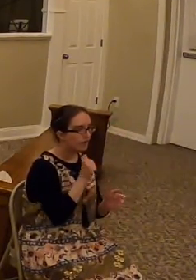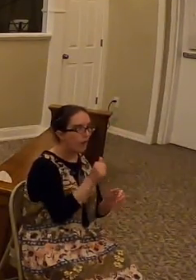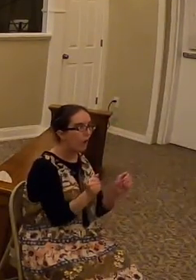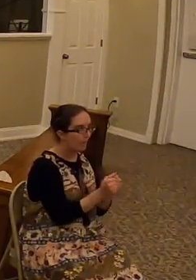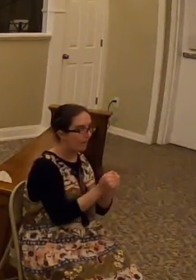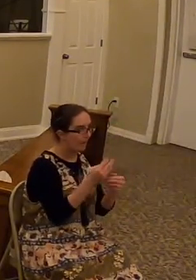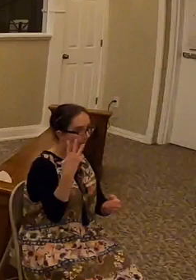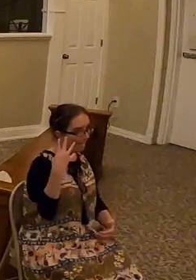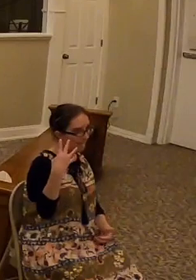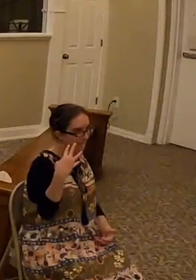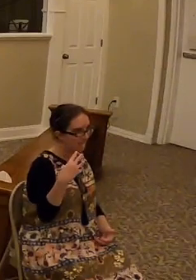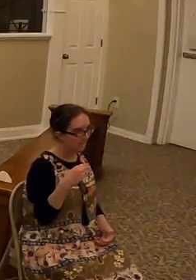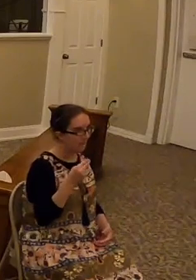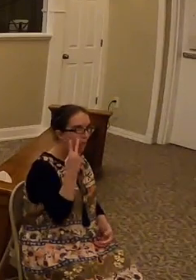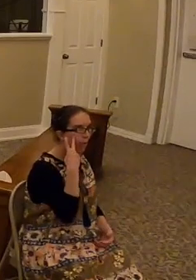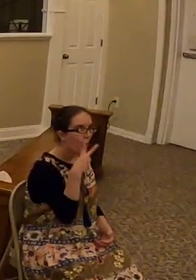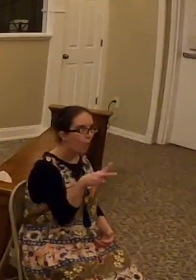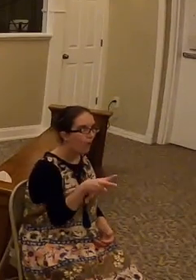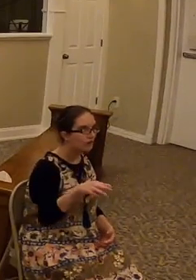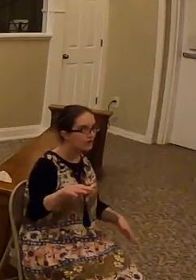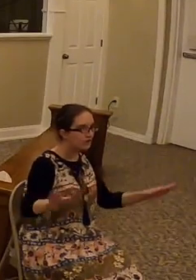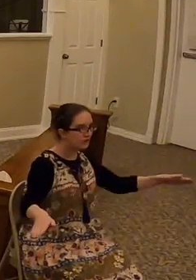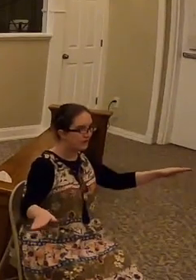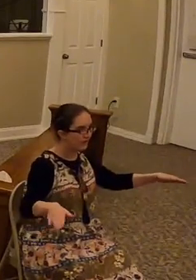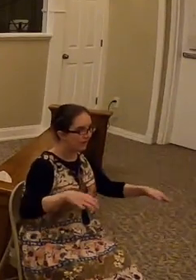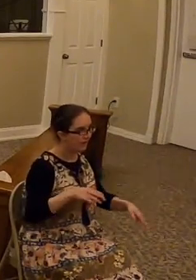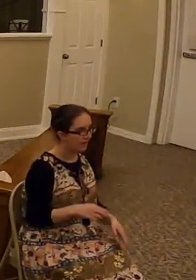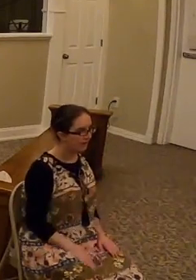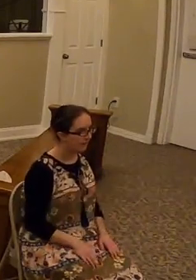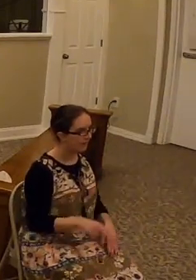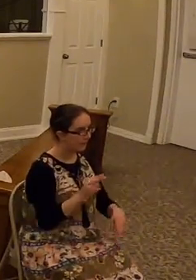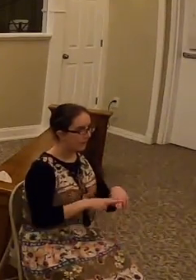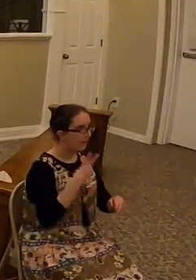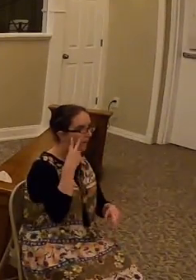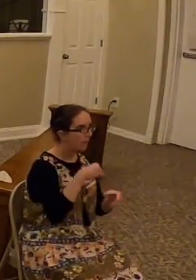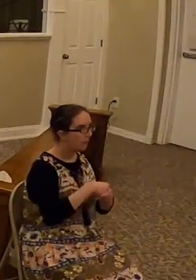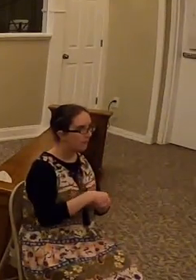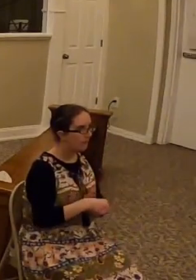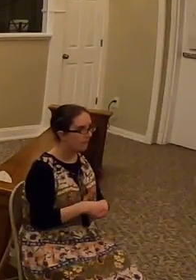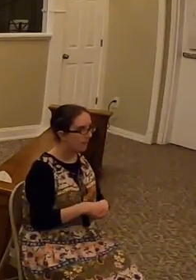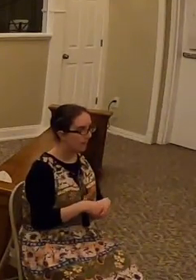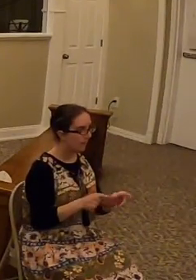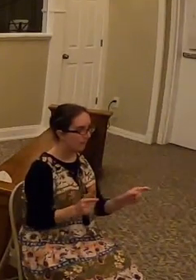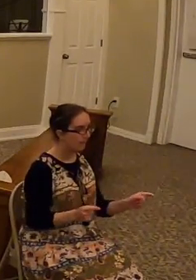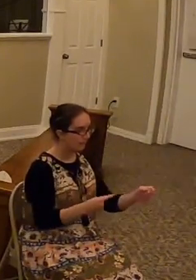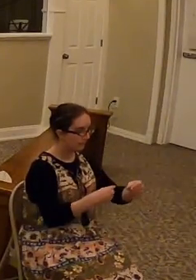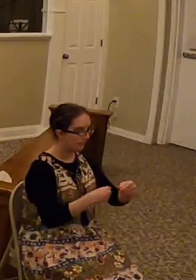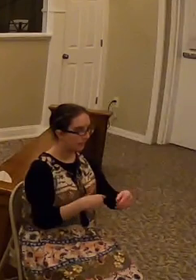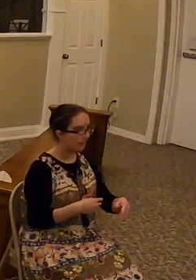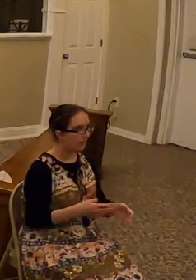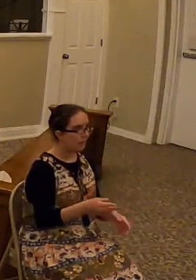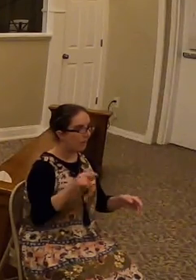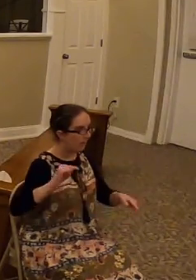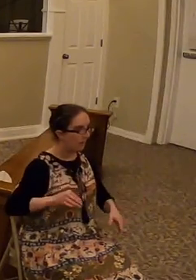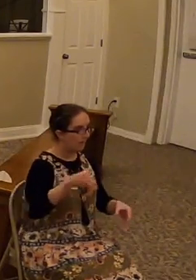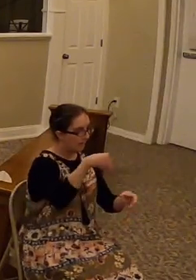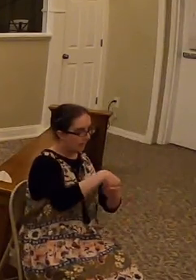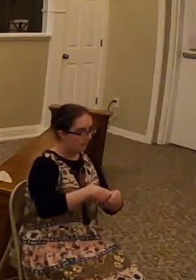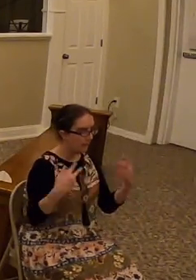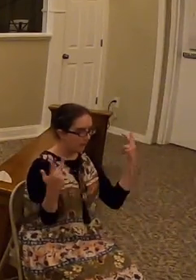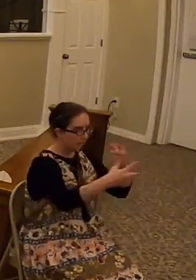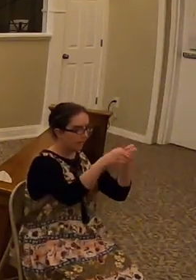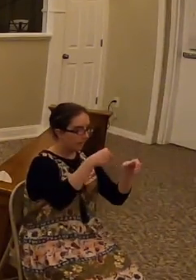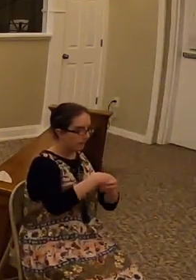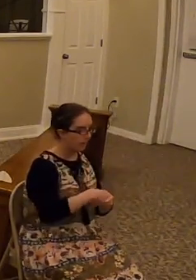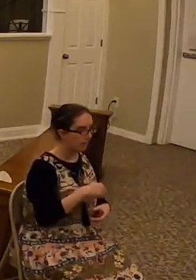feathers. But if you ever watch them fly, I like to sit and watch them in my backyard sometimes. They'll come flying in, fixing to crash